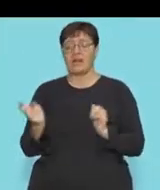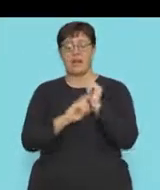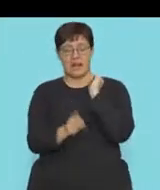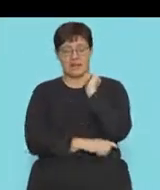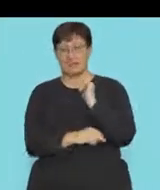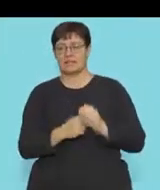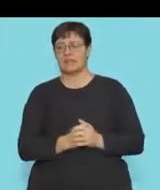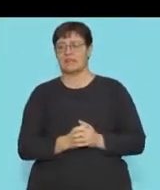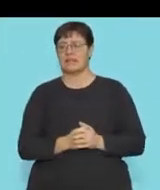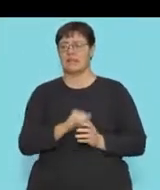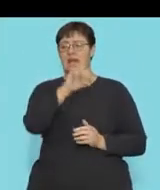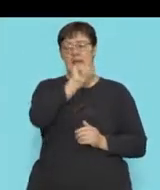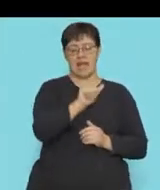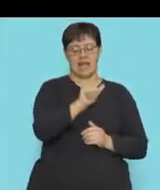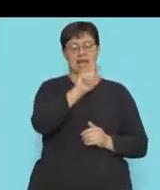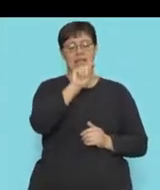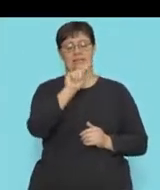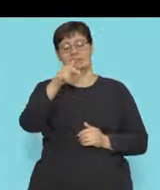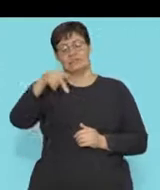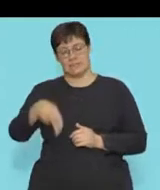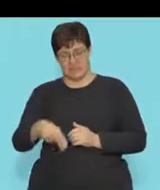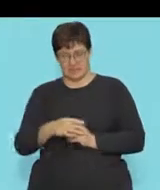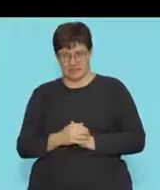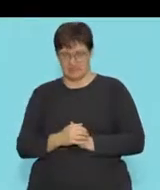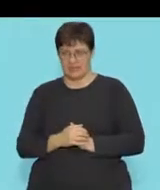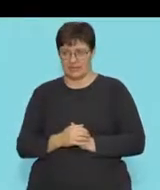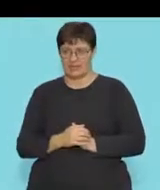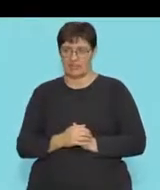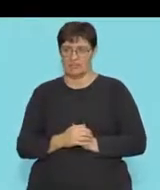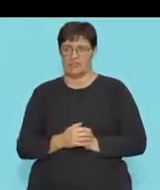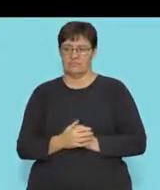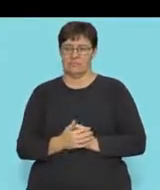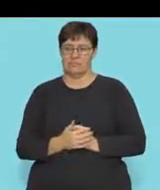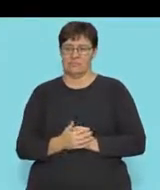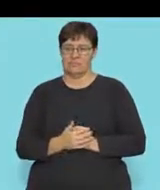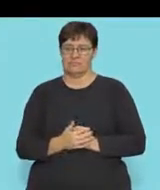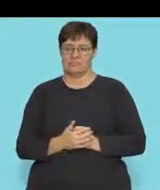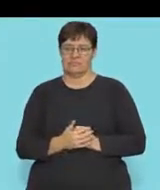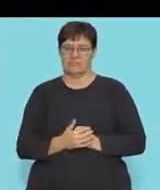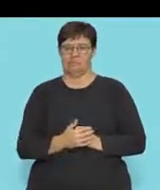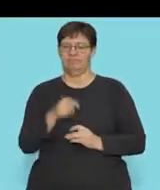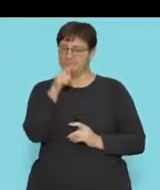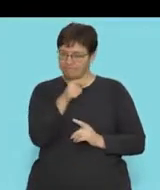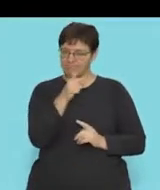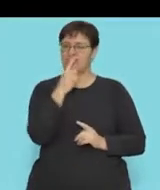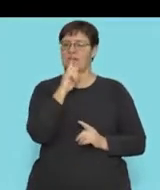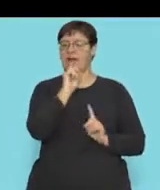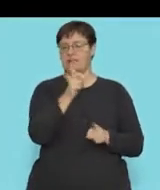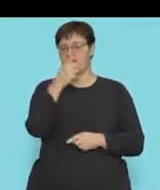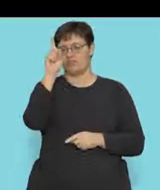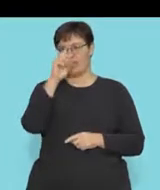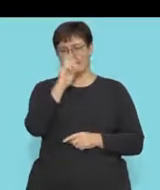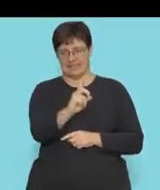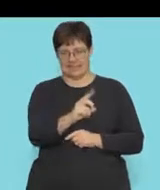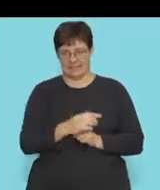mentioned, this is ATP or adenosine triphosphate. And so this answer would be the